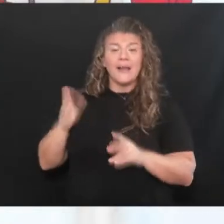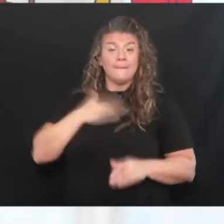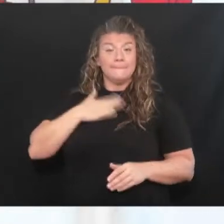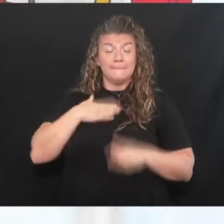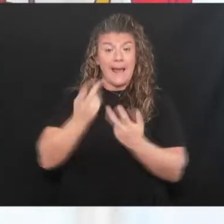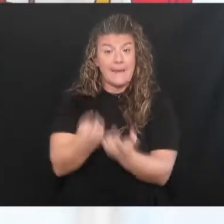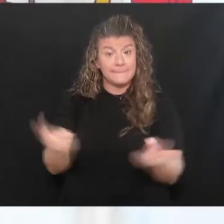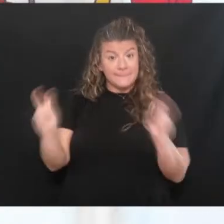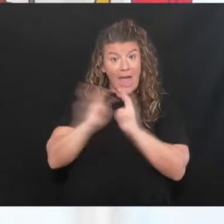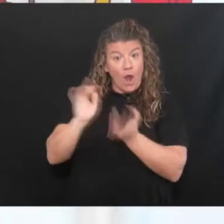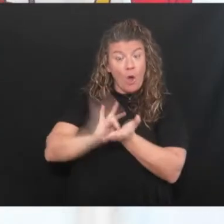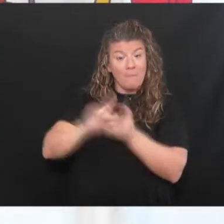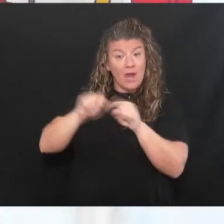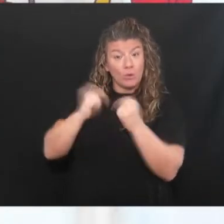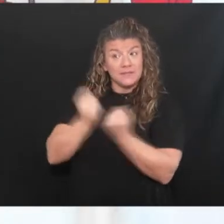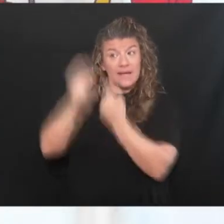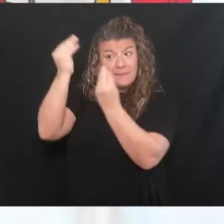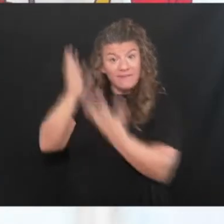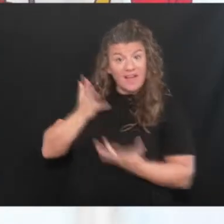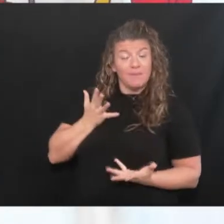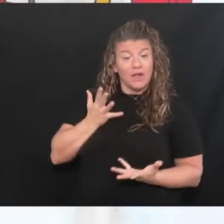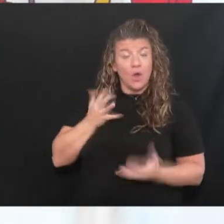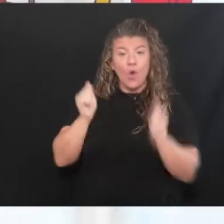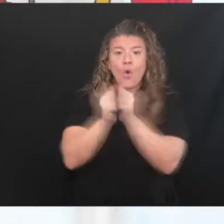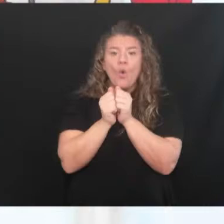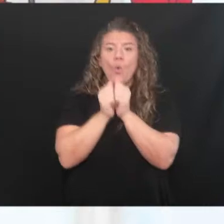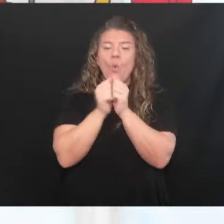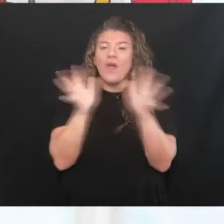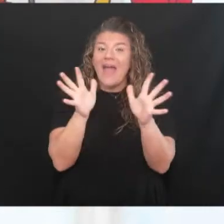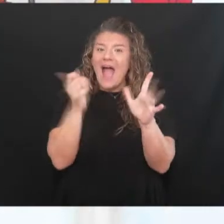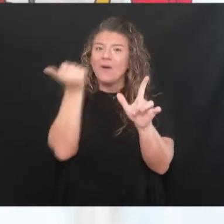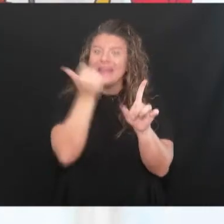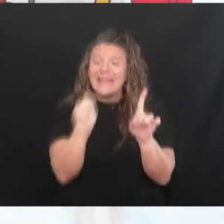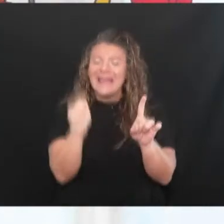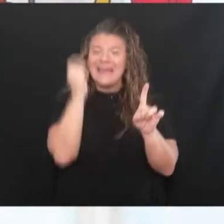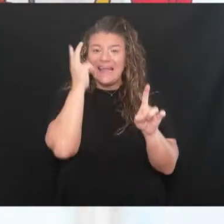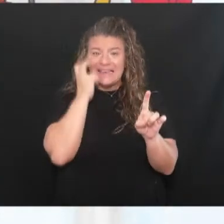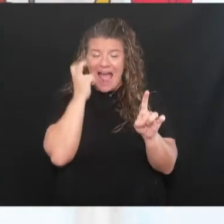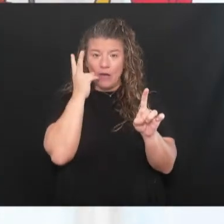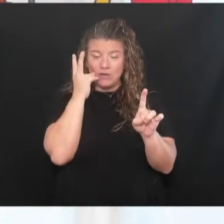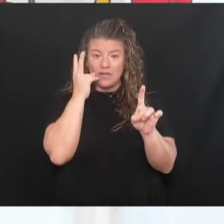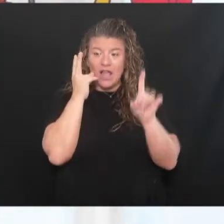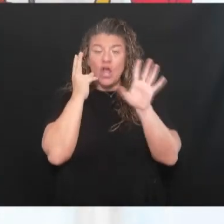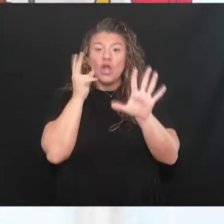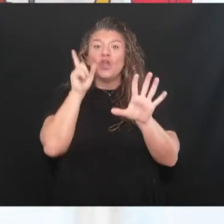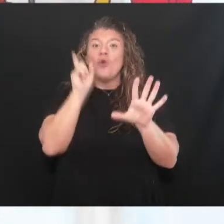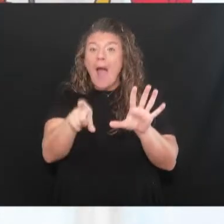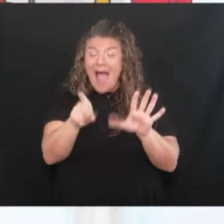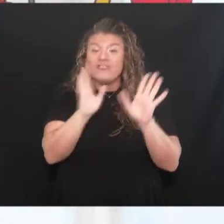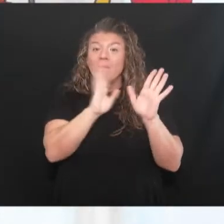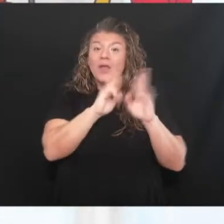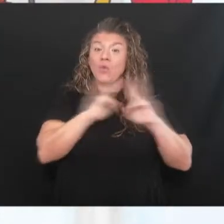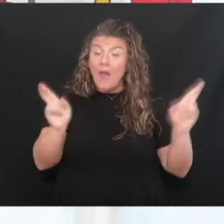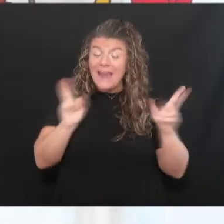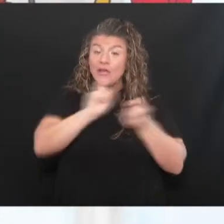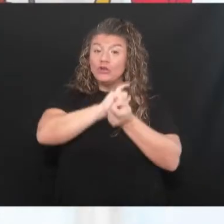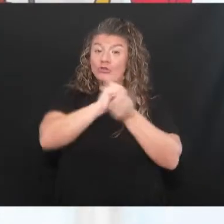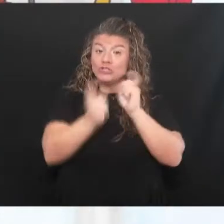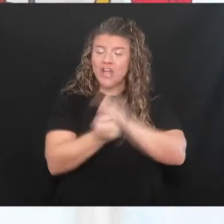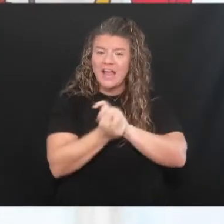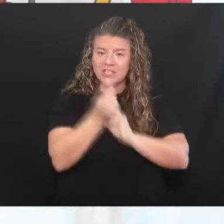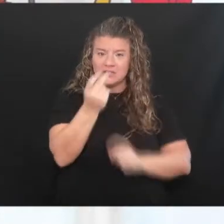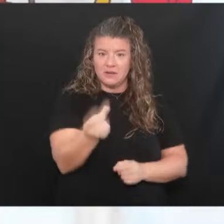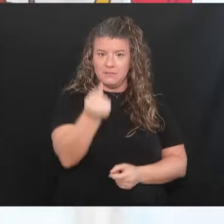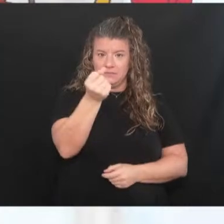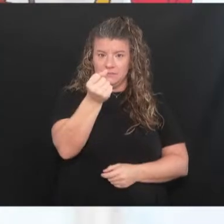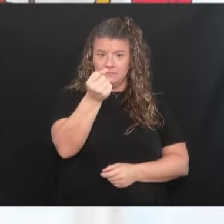experts. Without any question whatsoever, we have got to be prepared to change and to move.